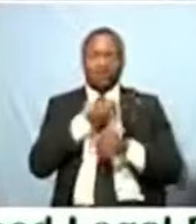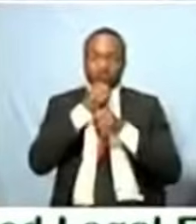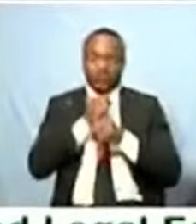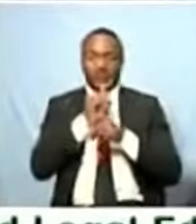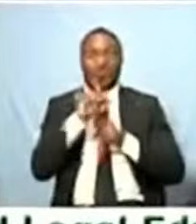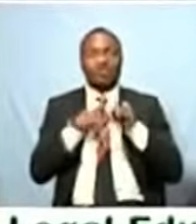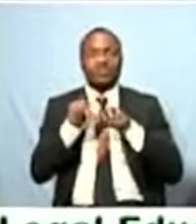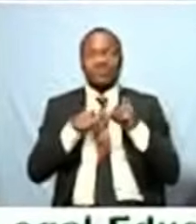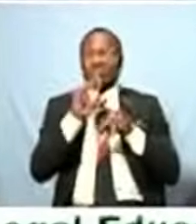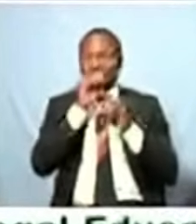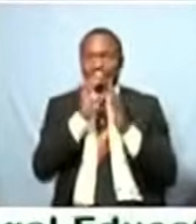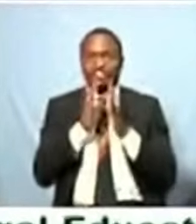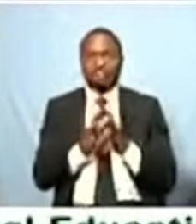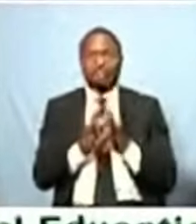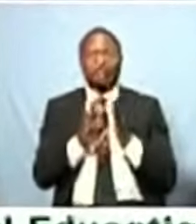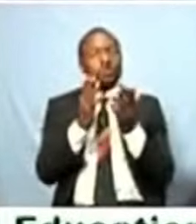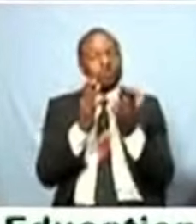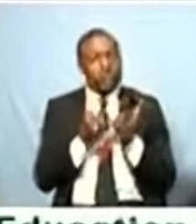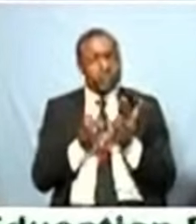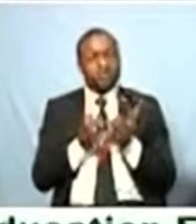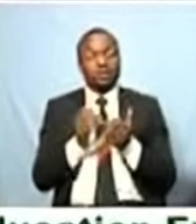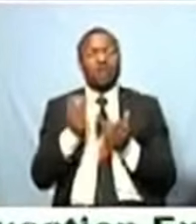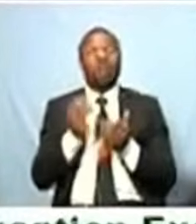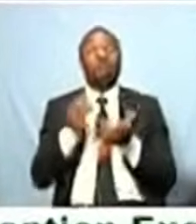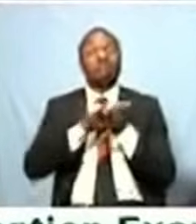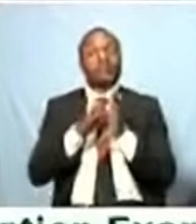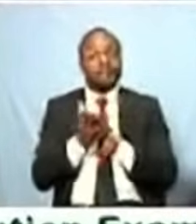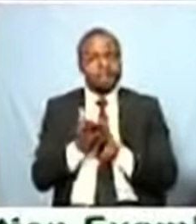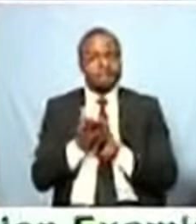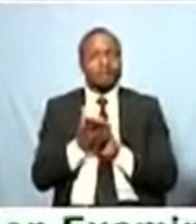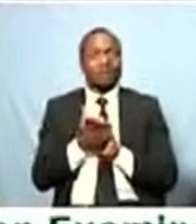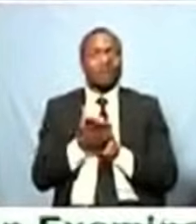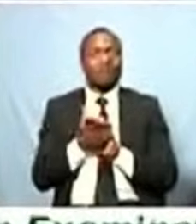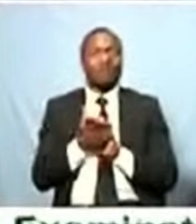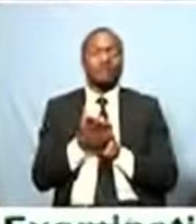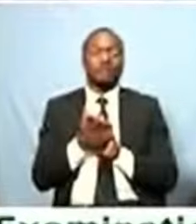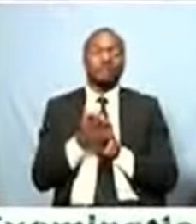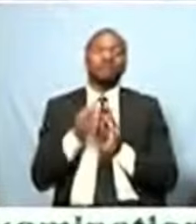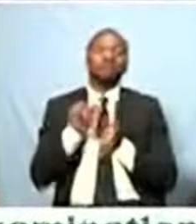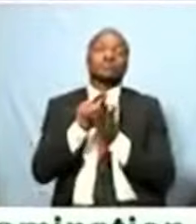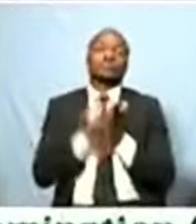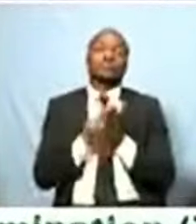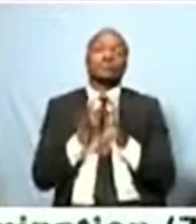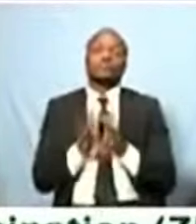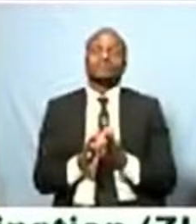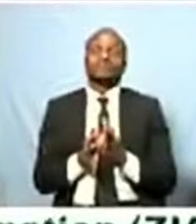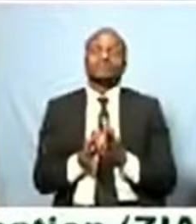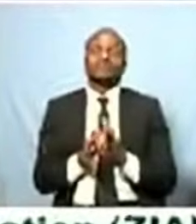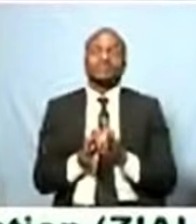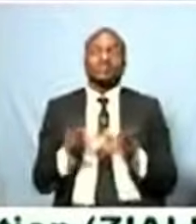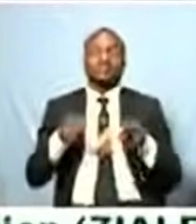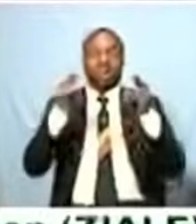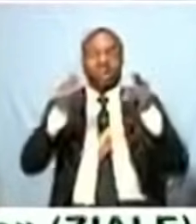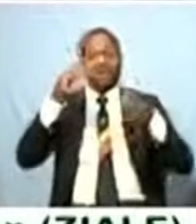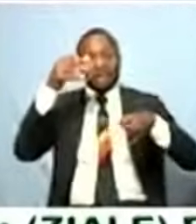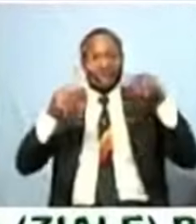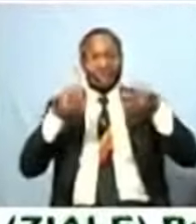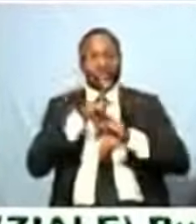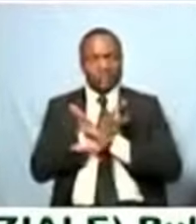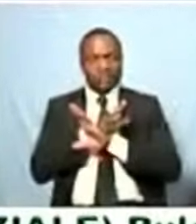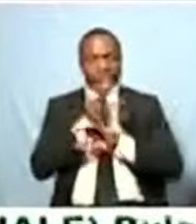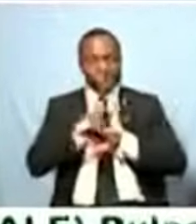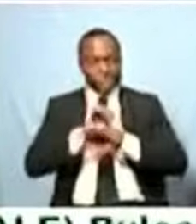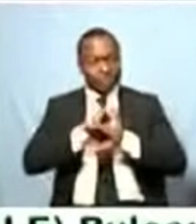people, Madam Speaker, who would one day want to be called to the bar at the High Court of Zambia. An opportunity today has